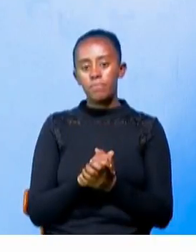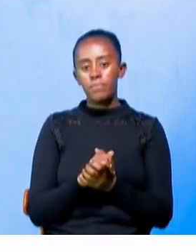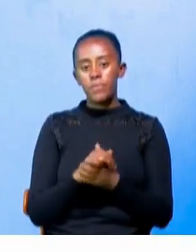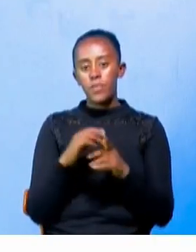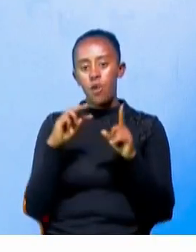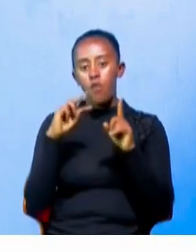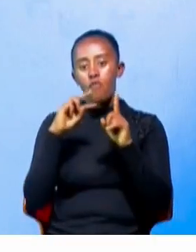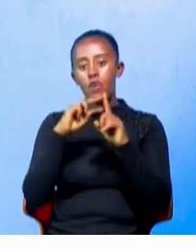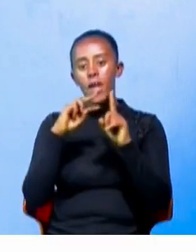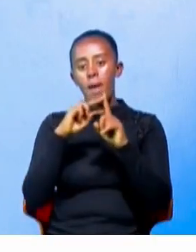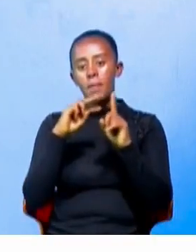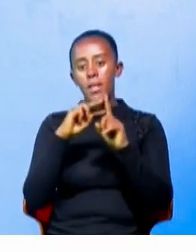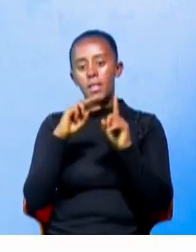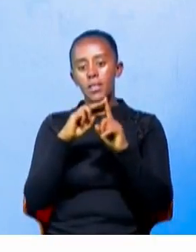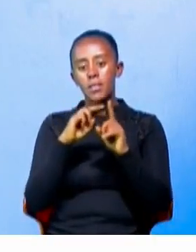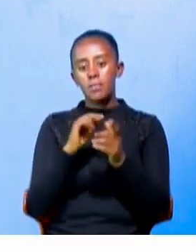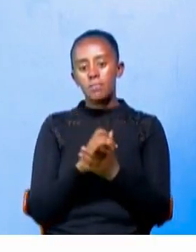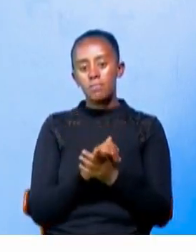Vocabulary.